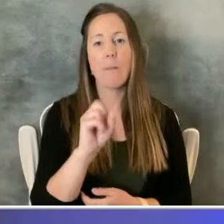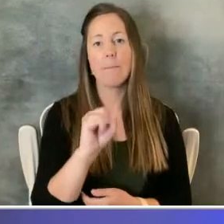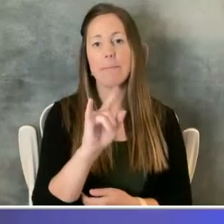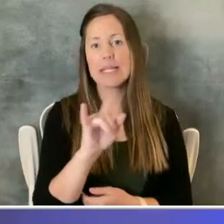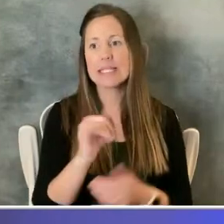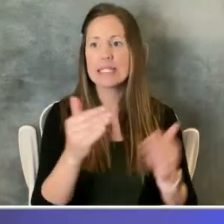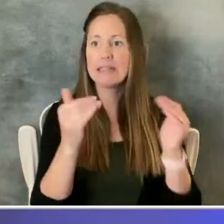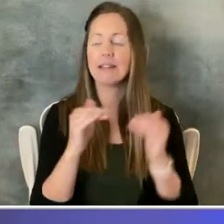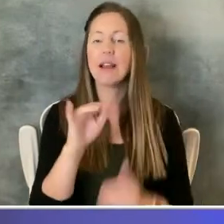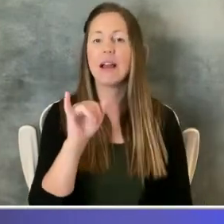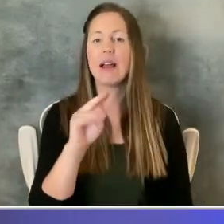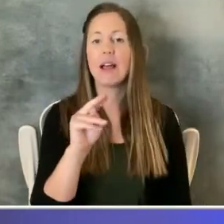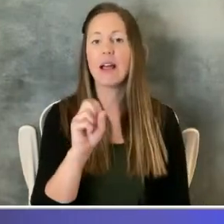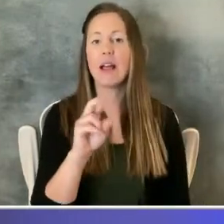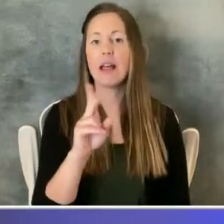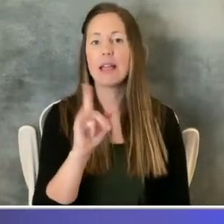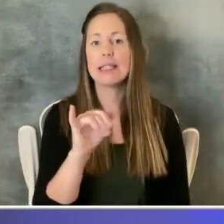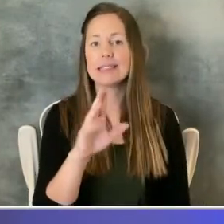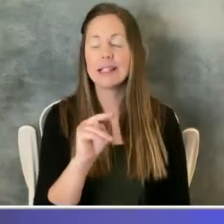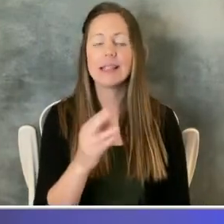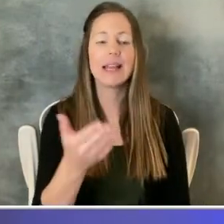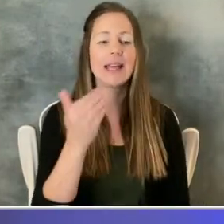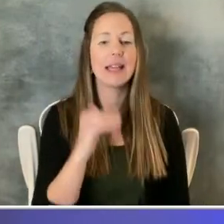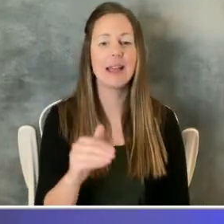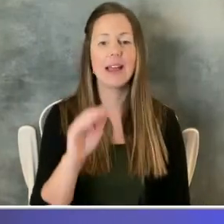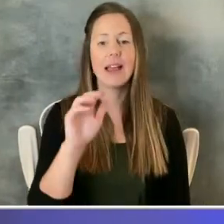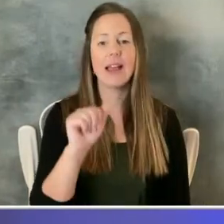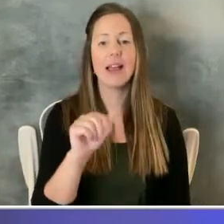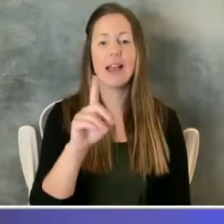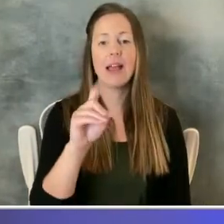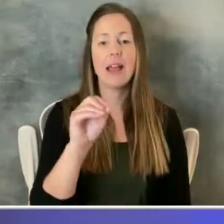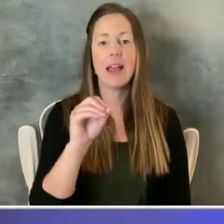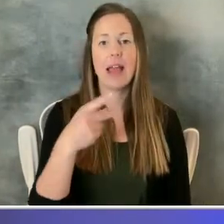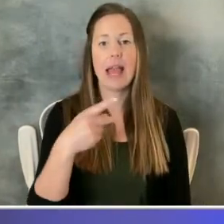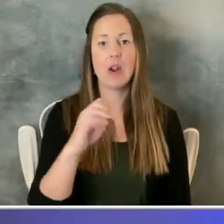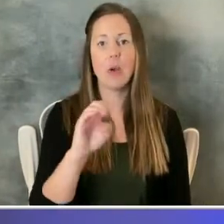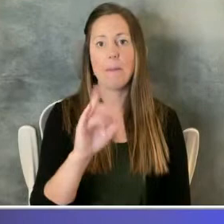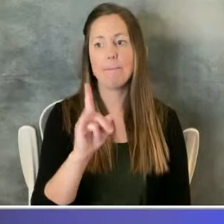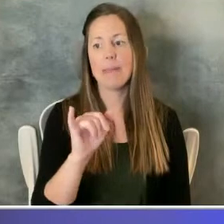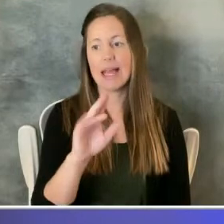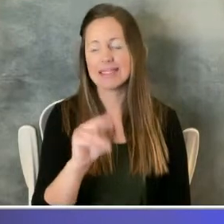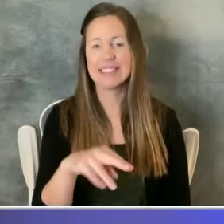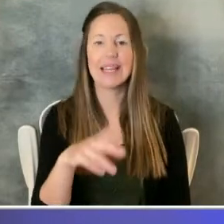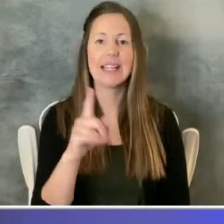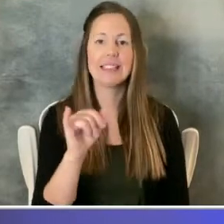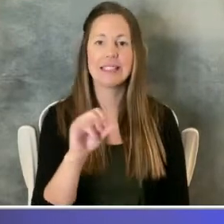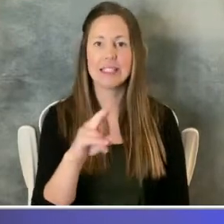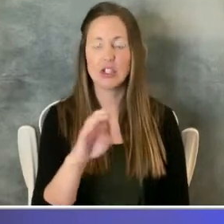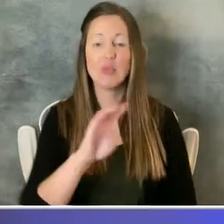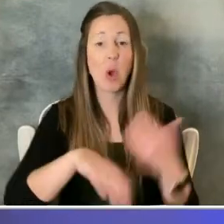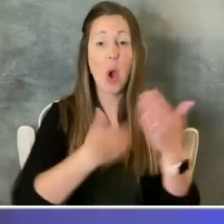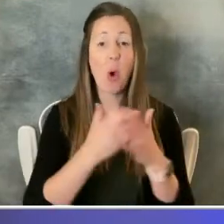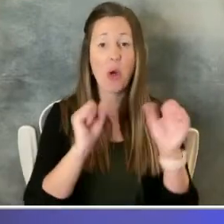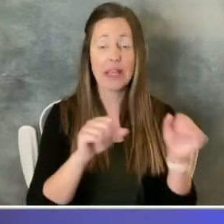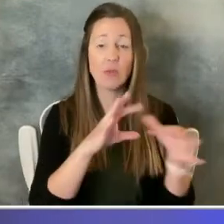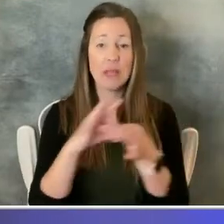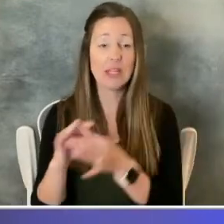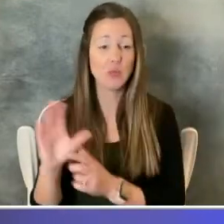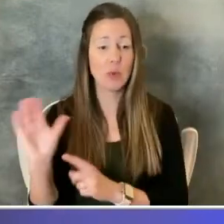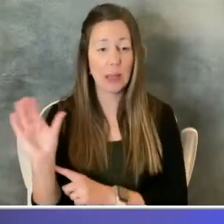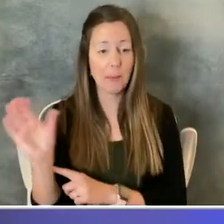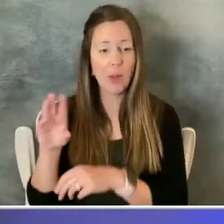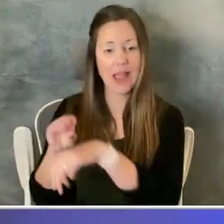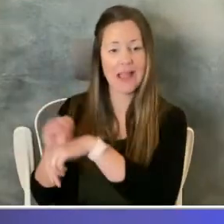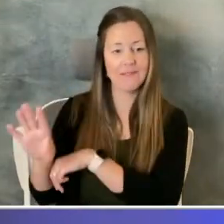adipose tissue, or what's called as adipectin, all can relate to chemokines and influence their levels. So